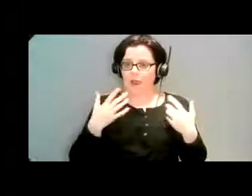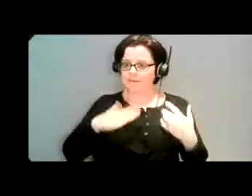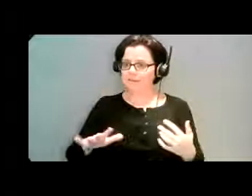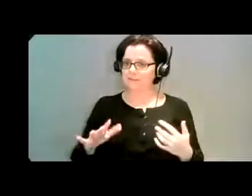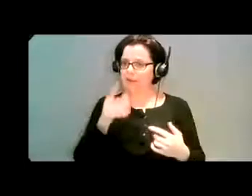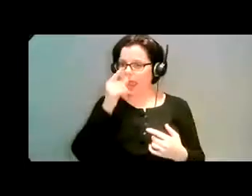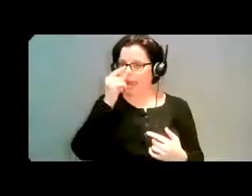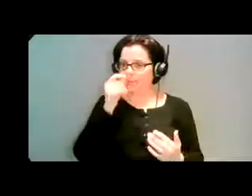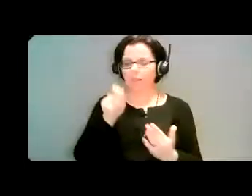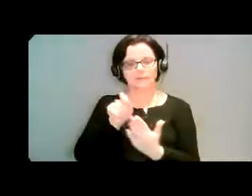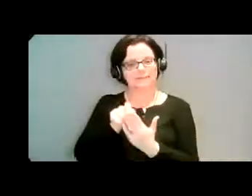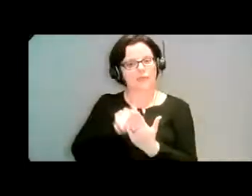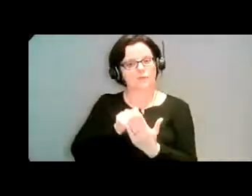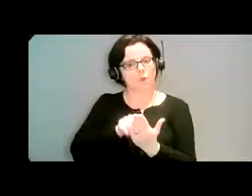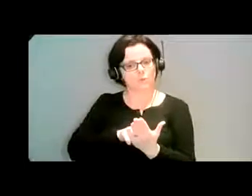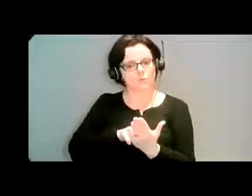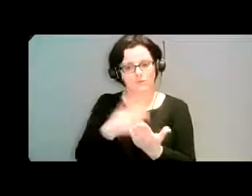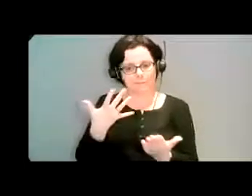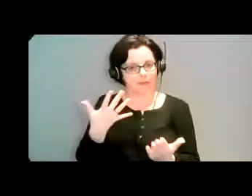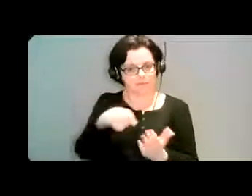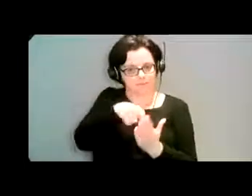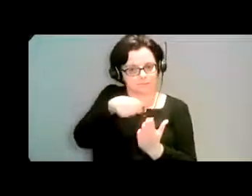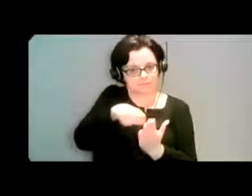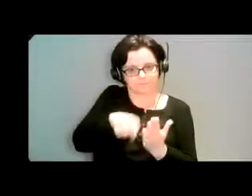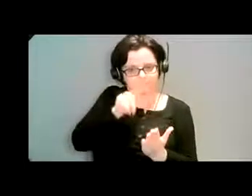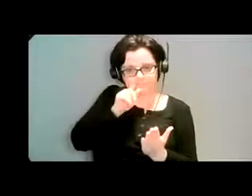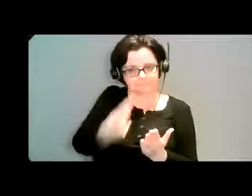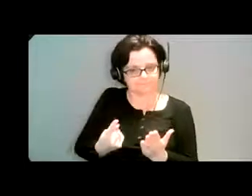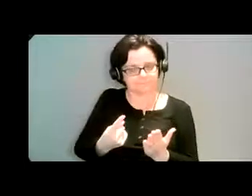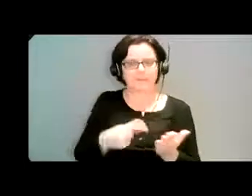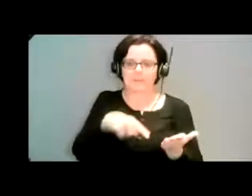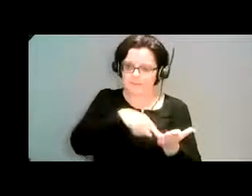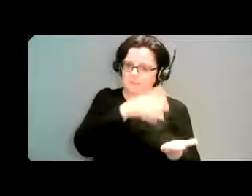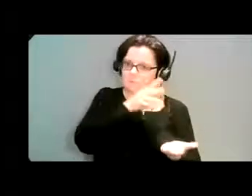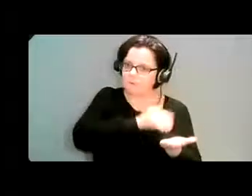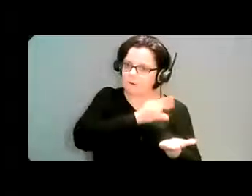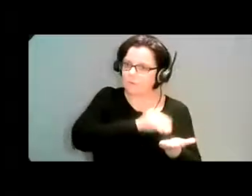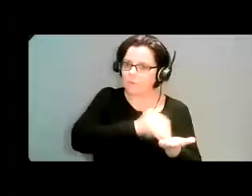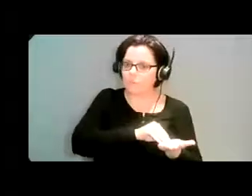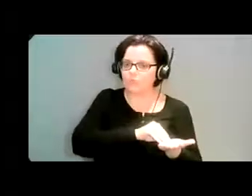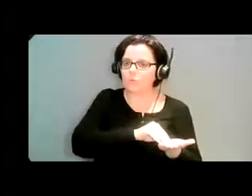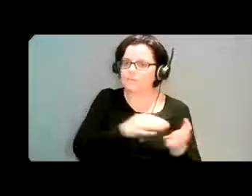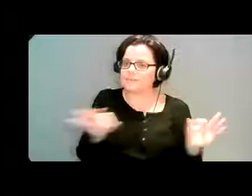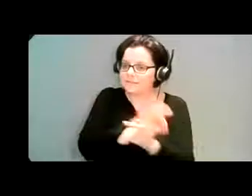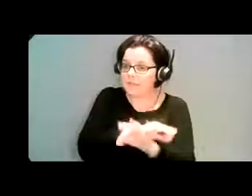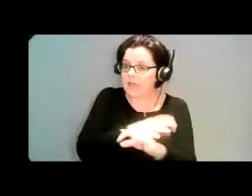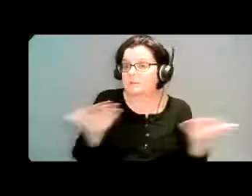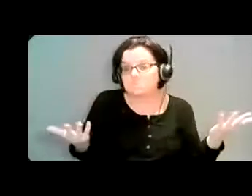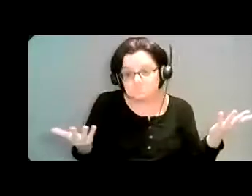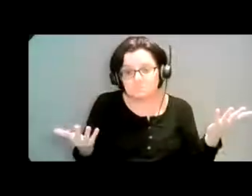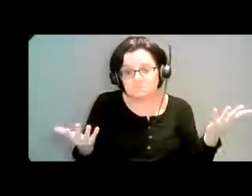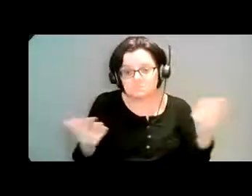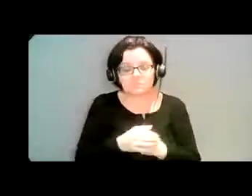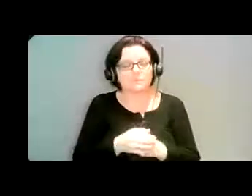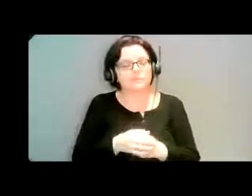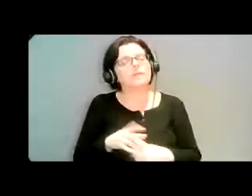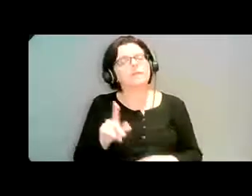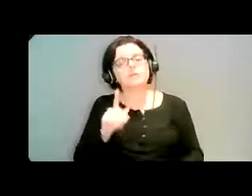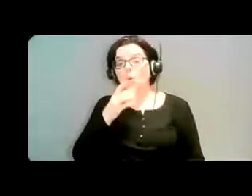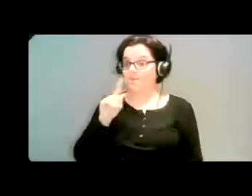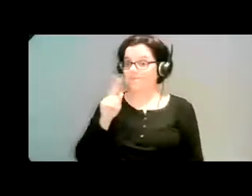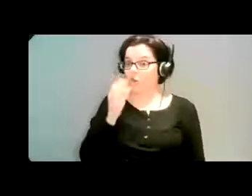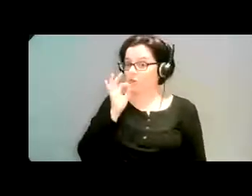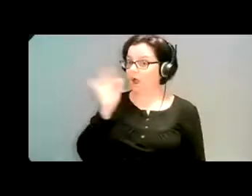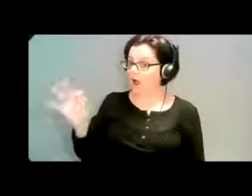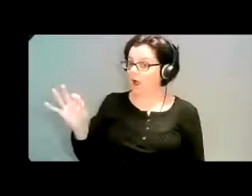note of what happened in that meeting, because the meeting is important. So I hope I answered. So basically, first ask if